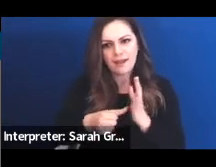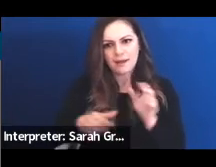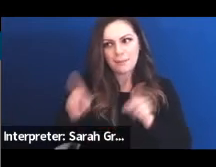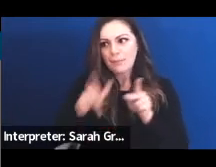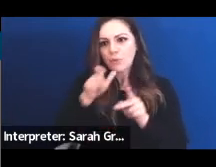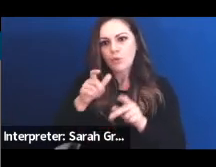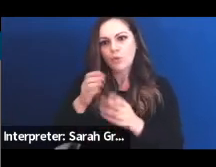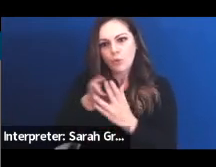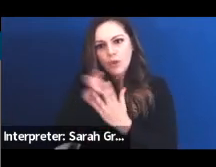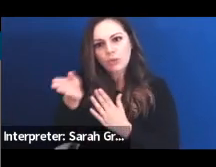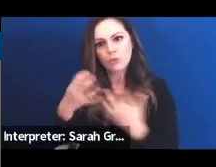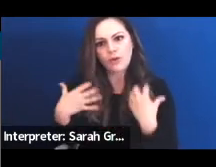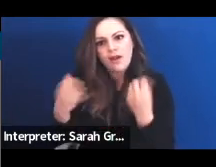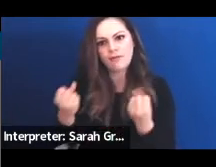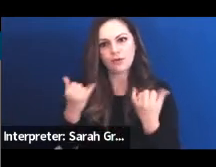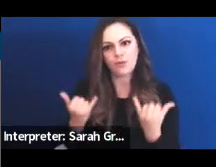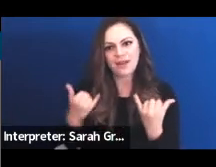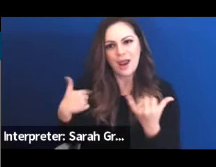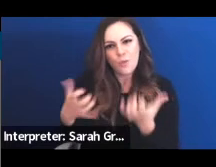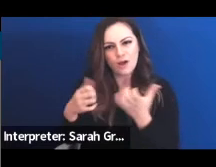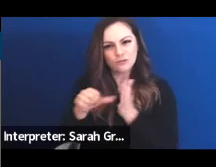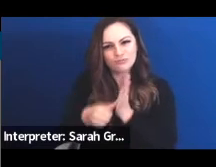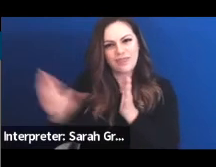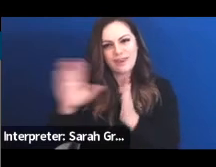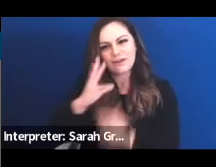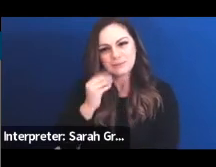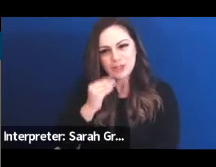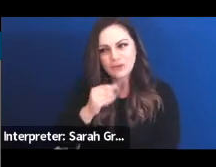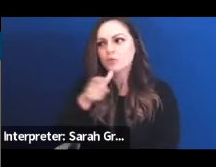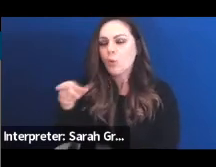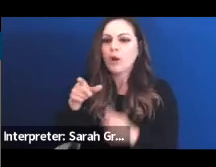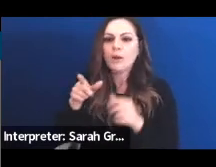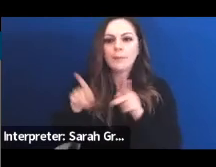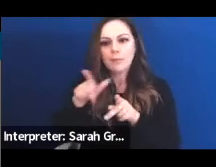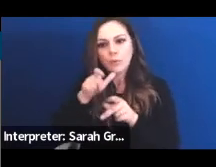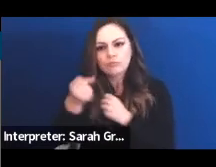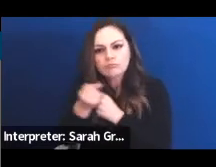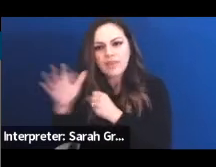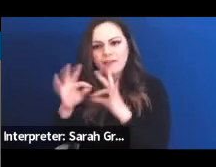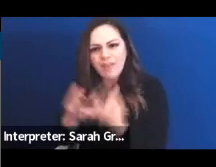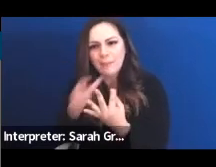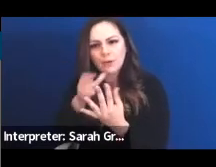friends and family of people in recovery, or people who work in the substance use field.